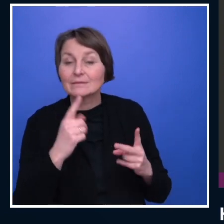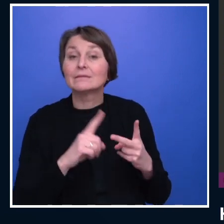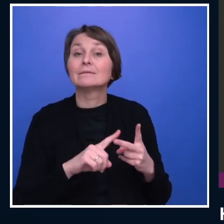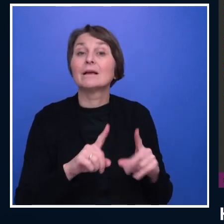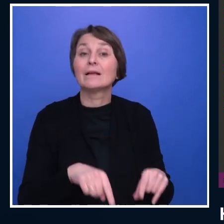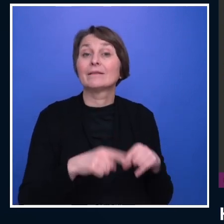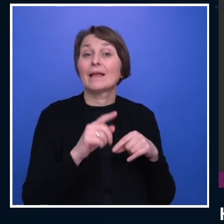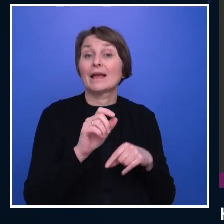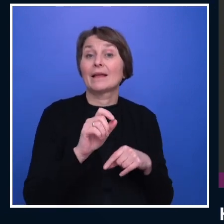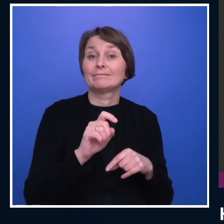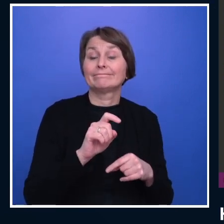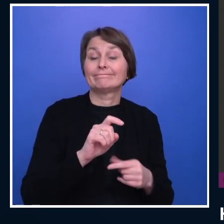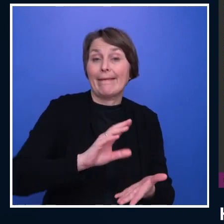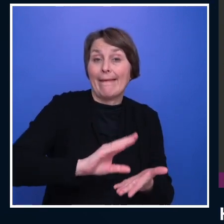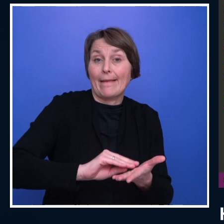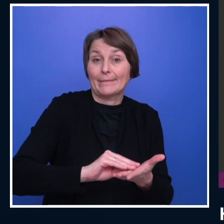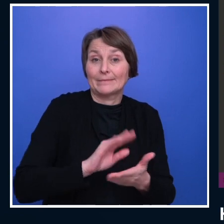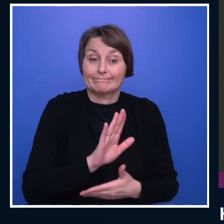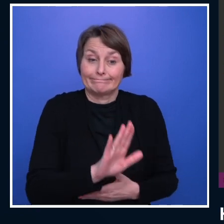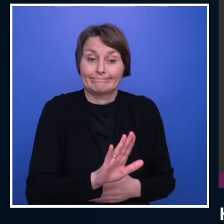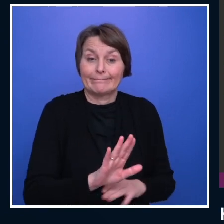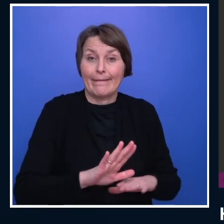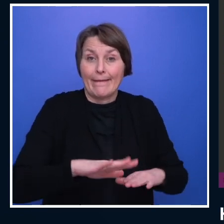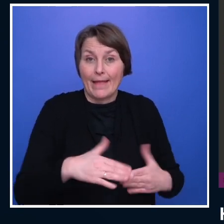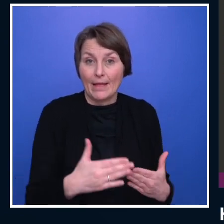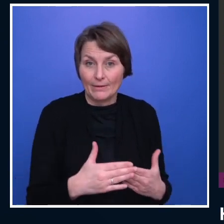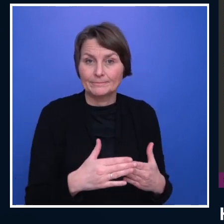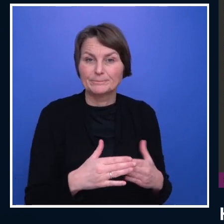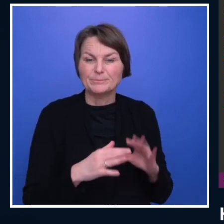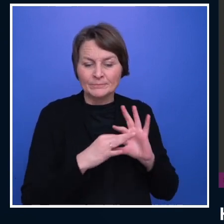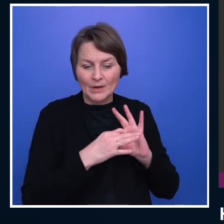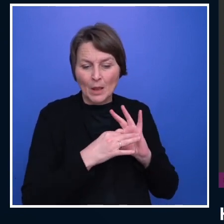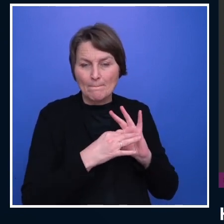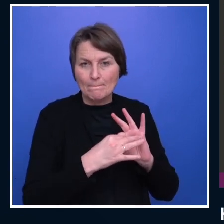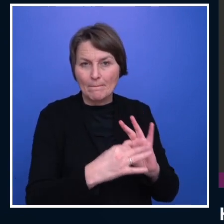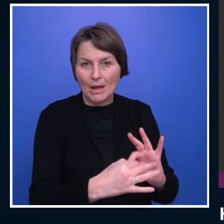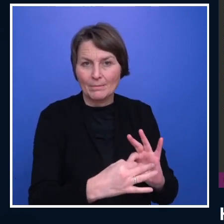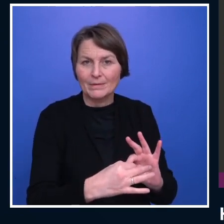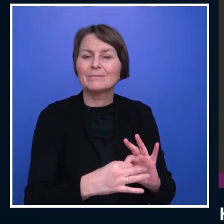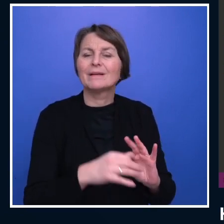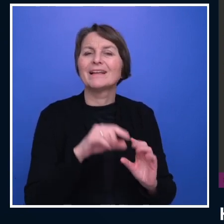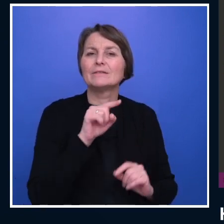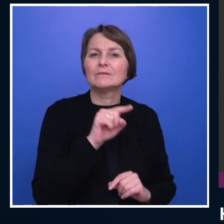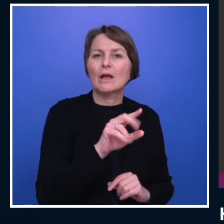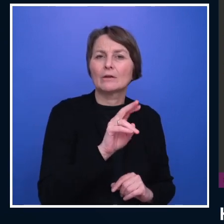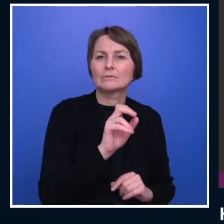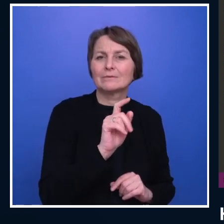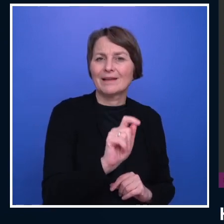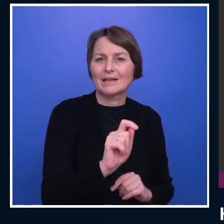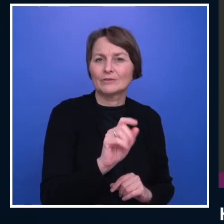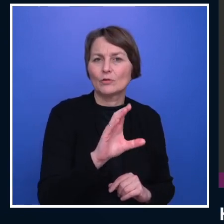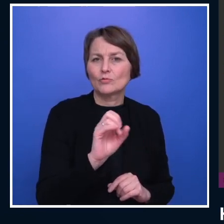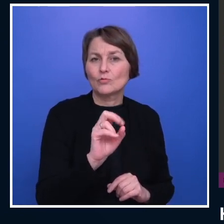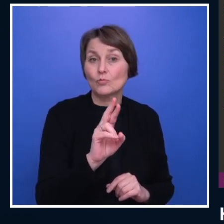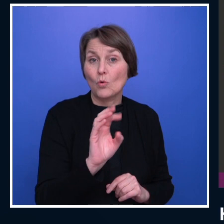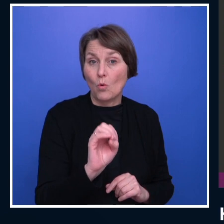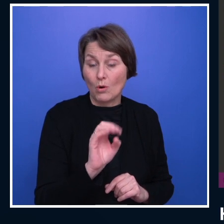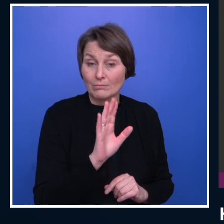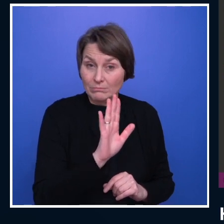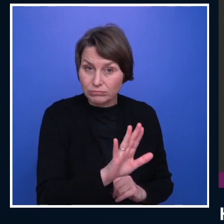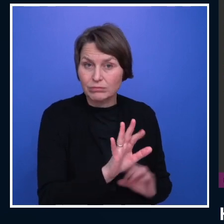then from the point of view of the pipeline within .NET Core, there's the .NET Core pipeline.